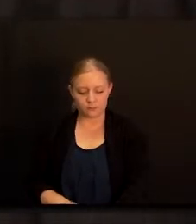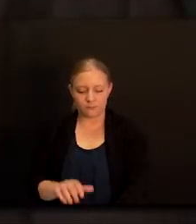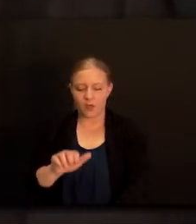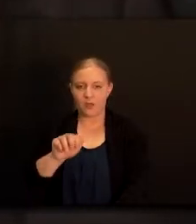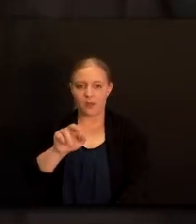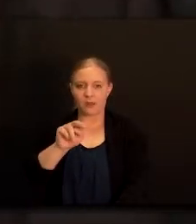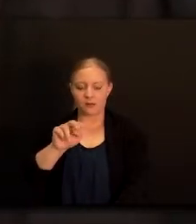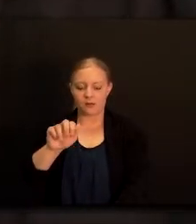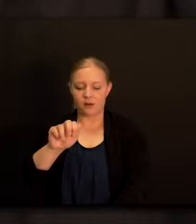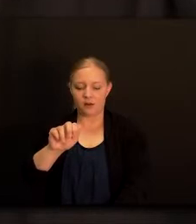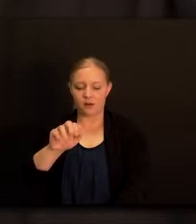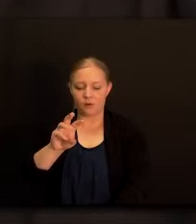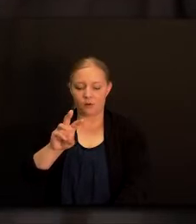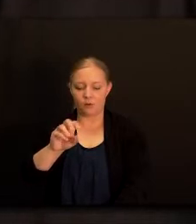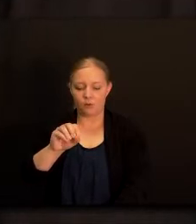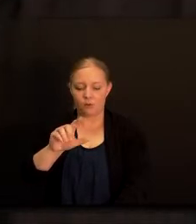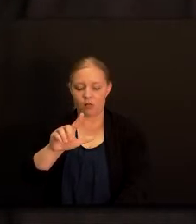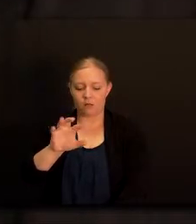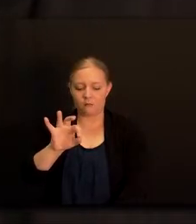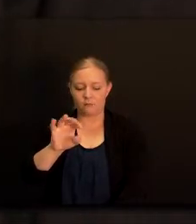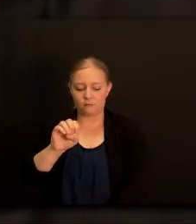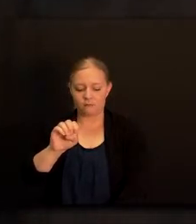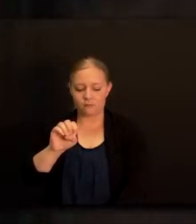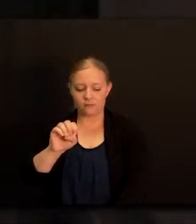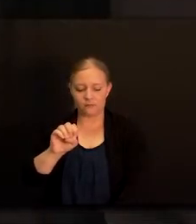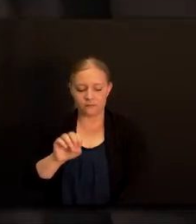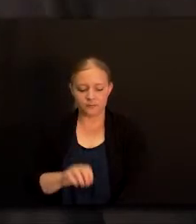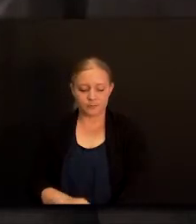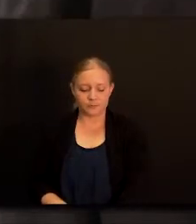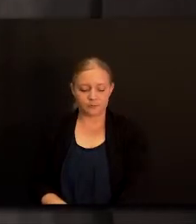Anna Reagan Wolf.